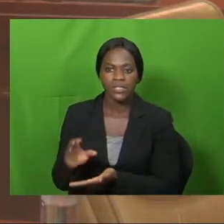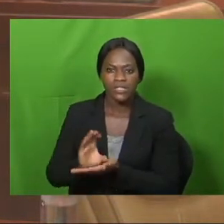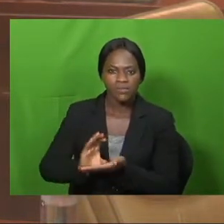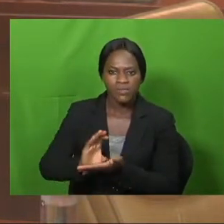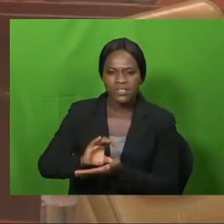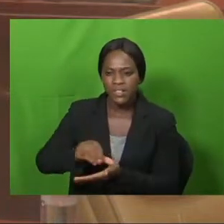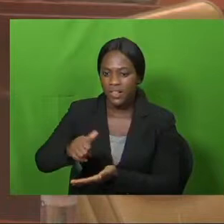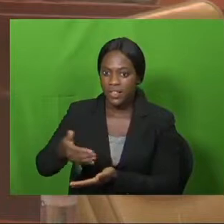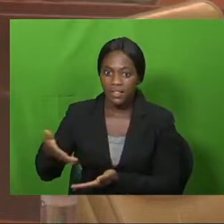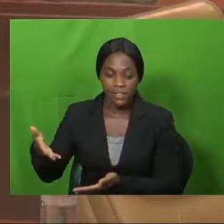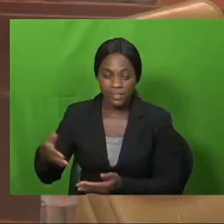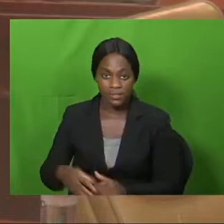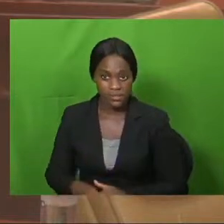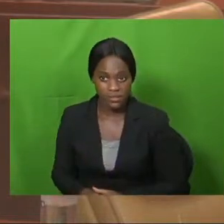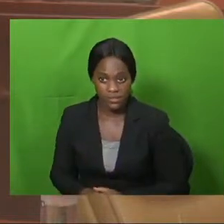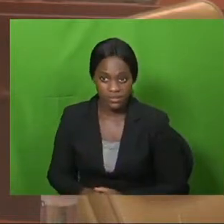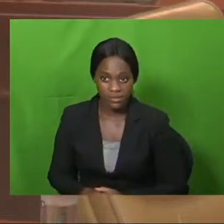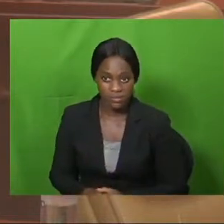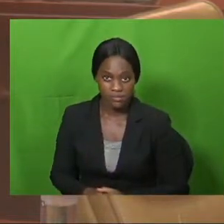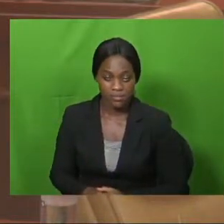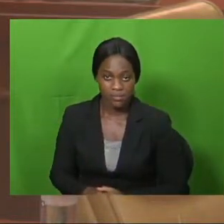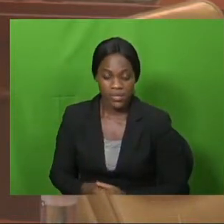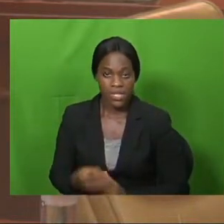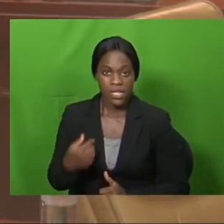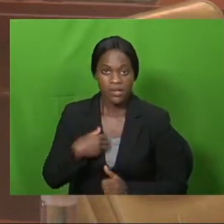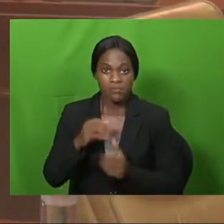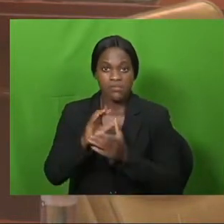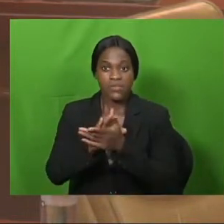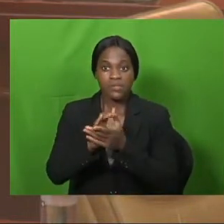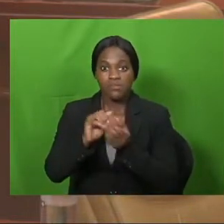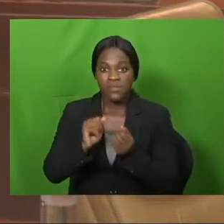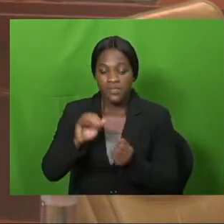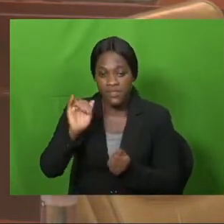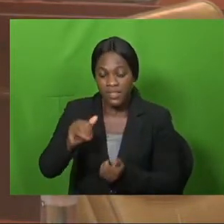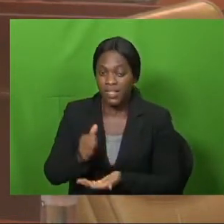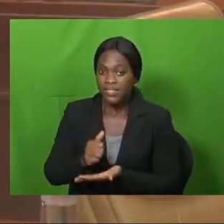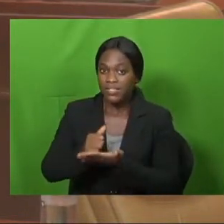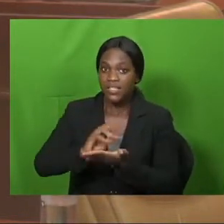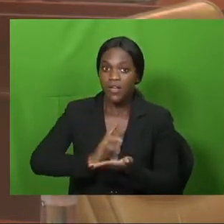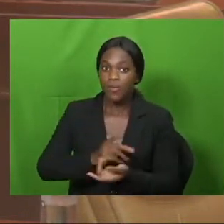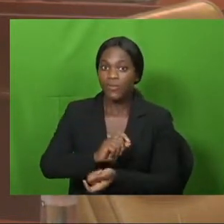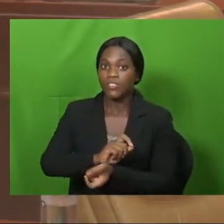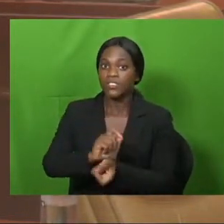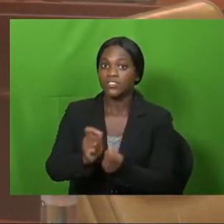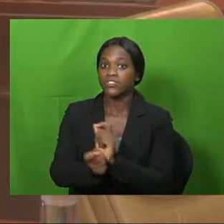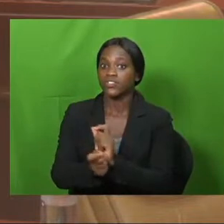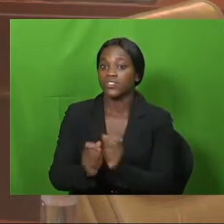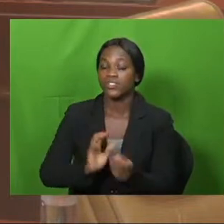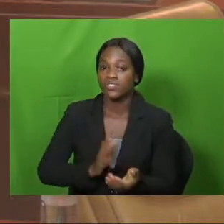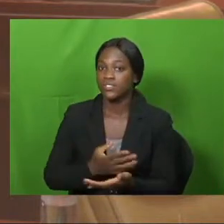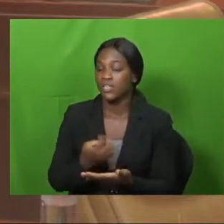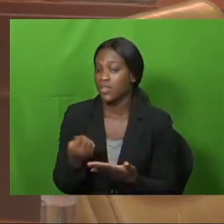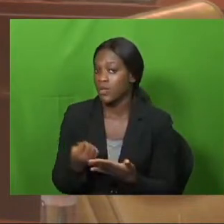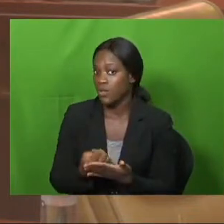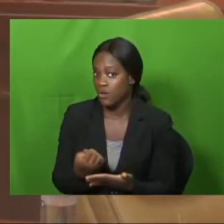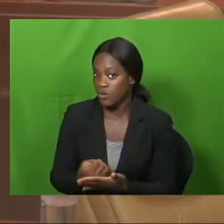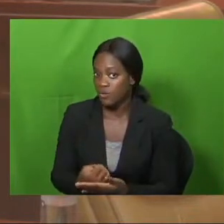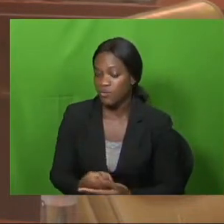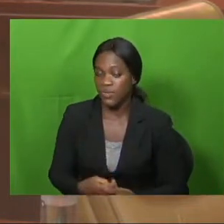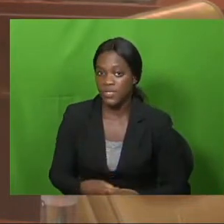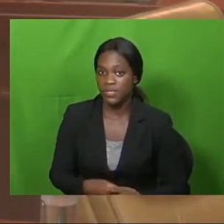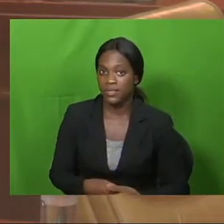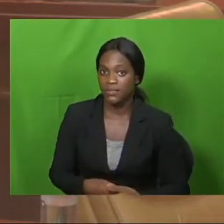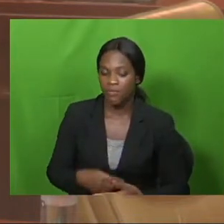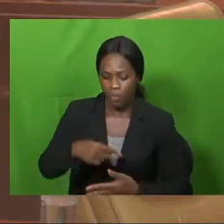vehicles. Honorable Speaker, I believe this is a game changer, that these products